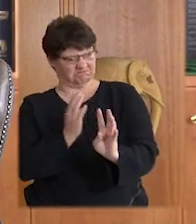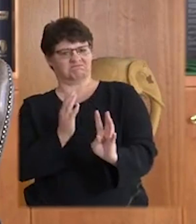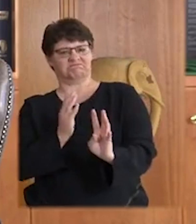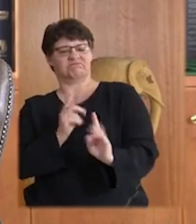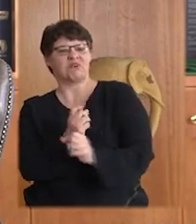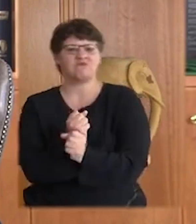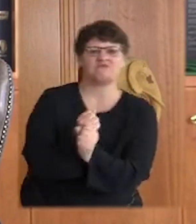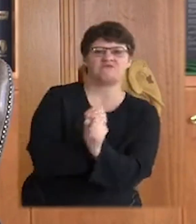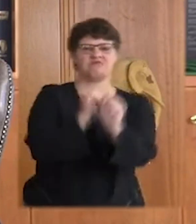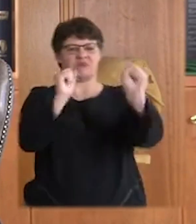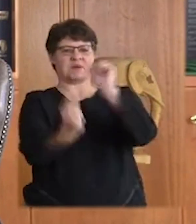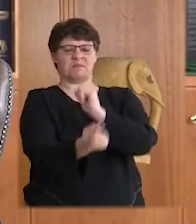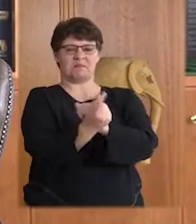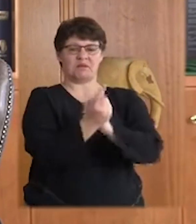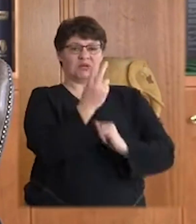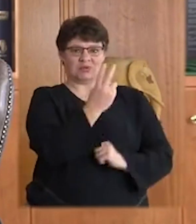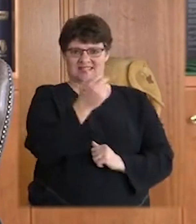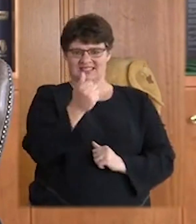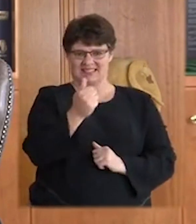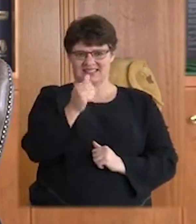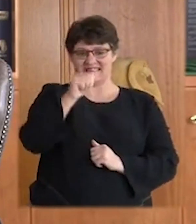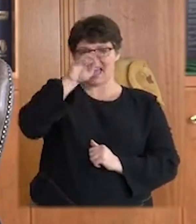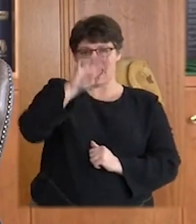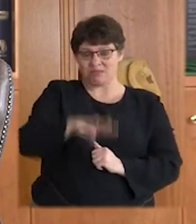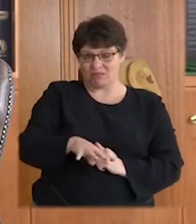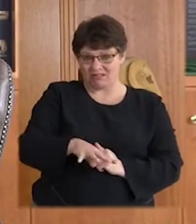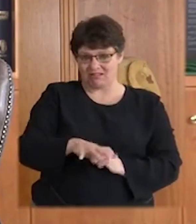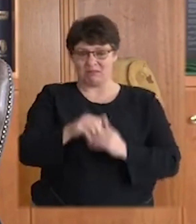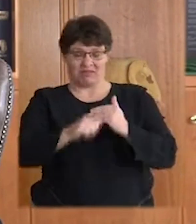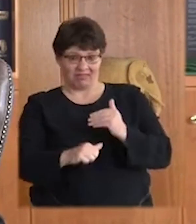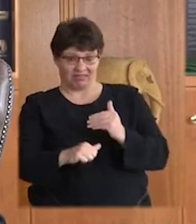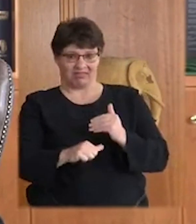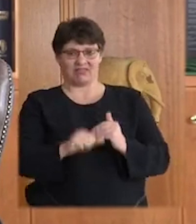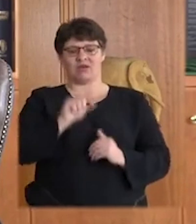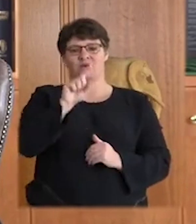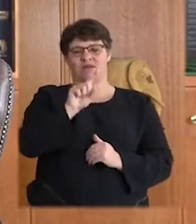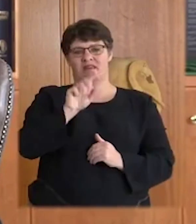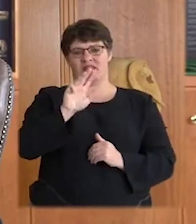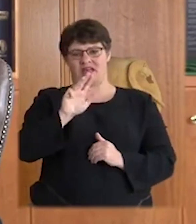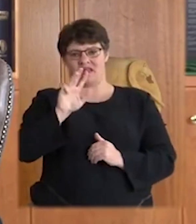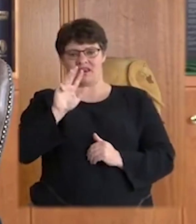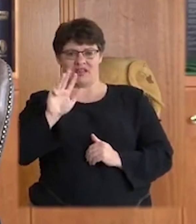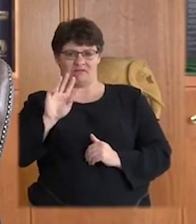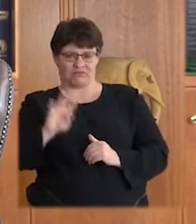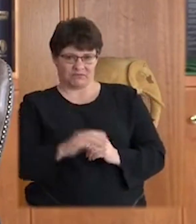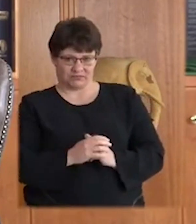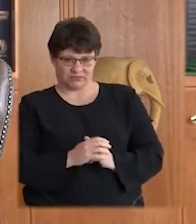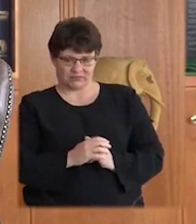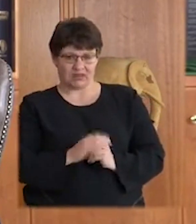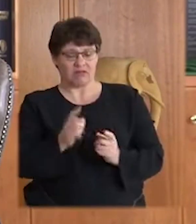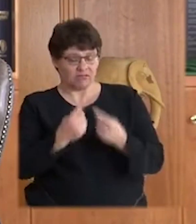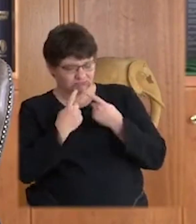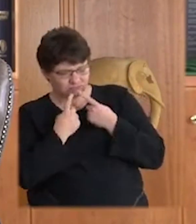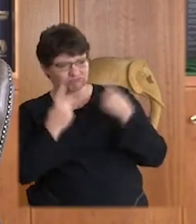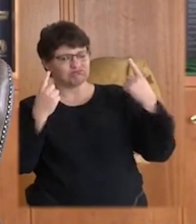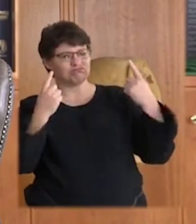of freedom. As millions cast their votes for the first time, they boldly declared